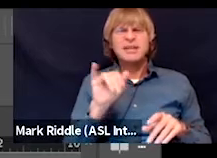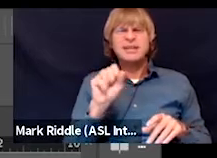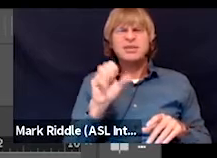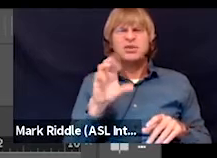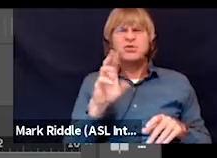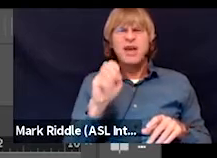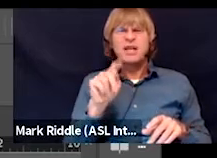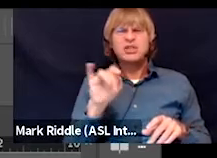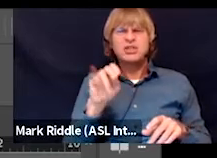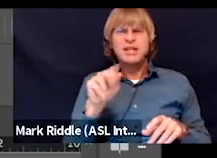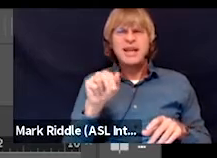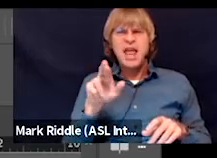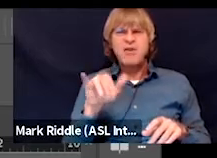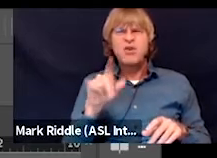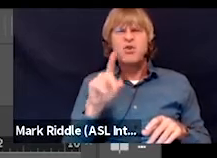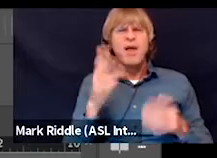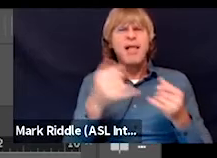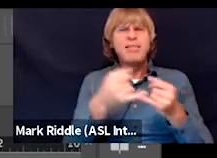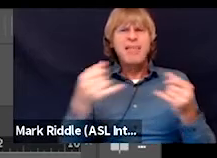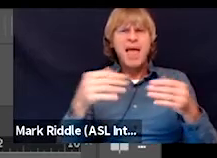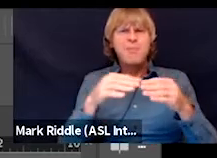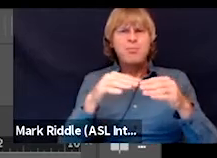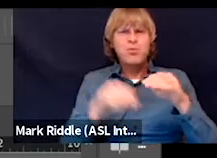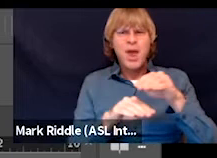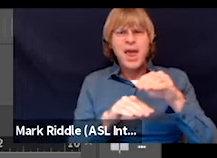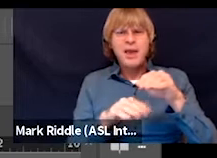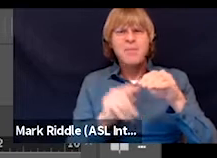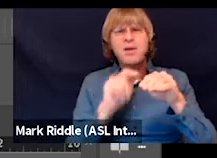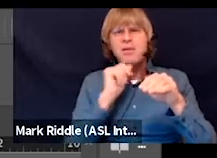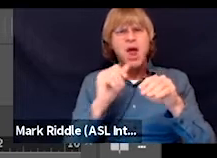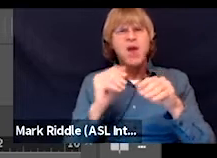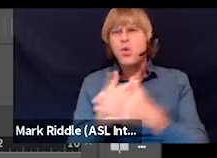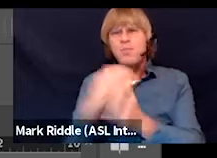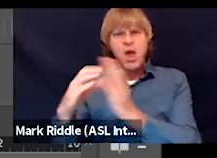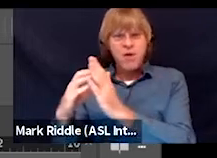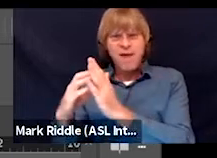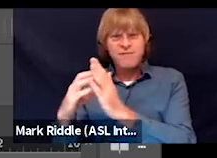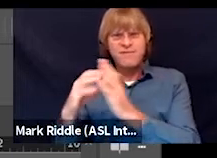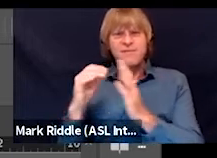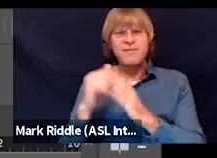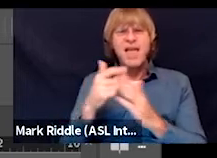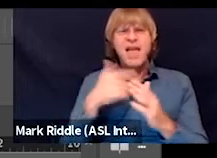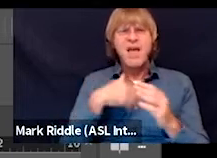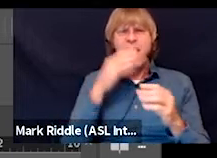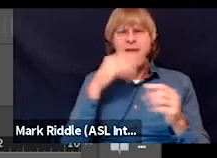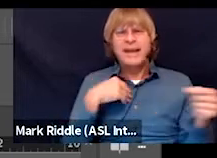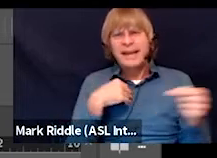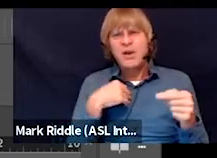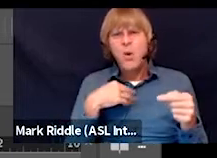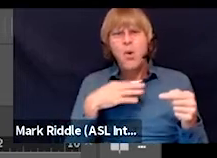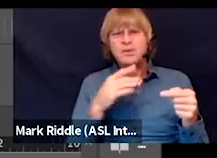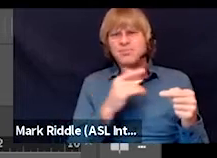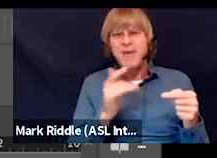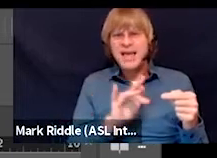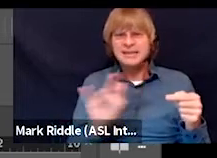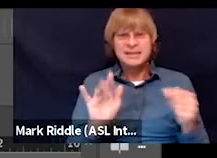says do a line break, but don't make it a new paragraph where I might have an indent or spacing.